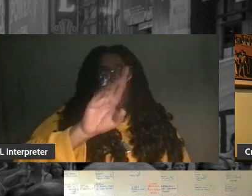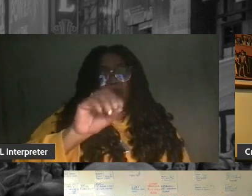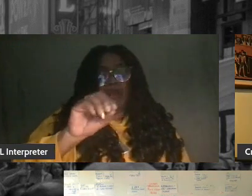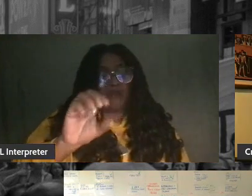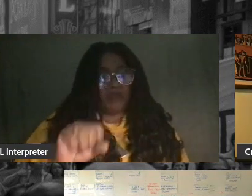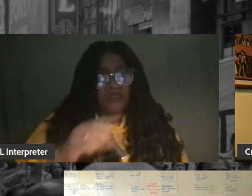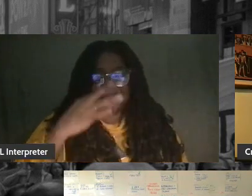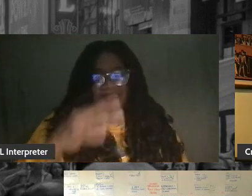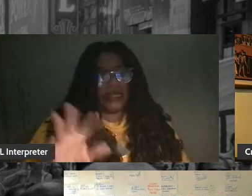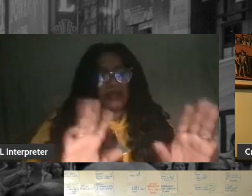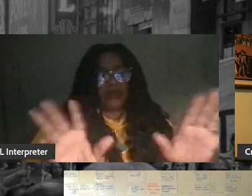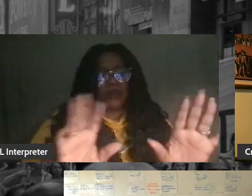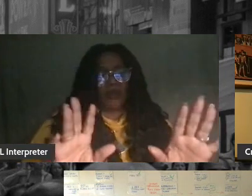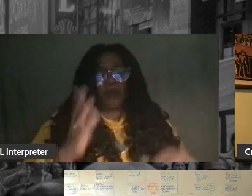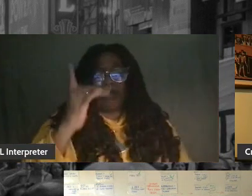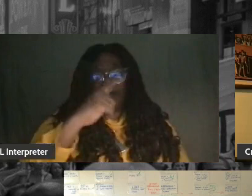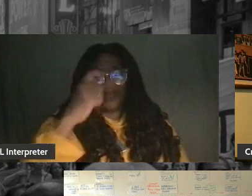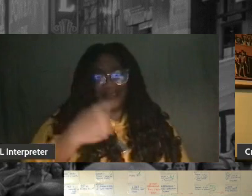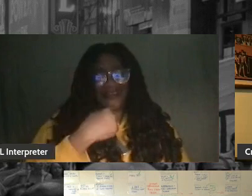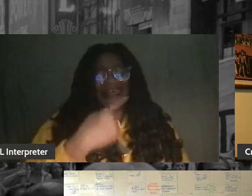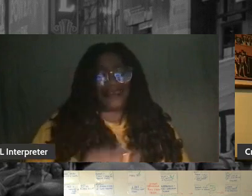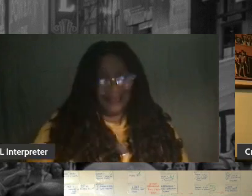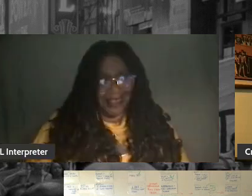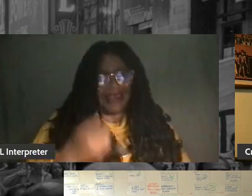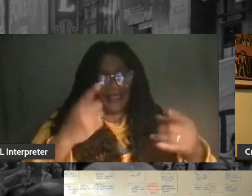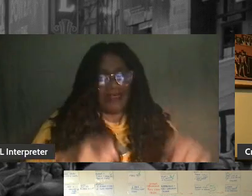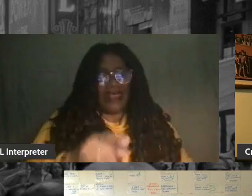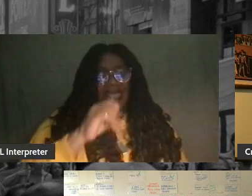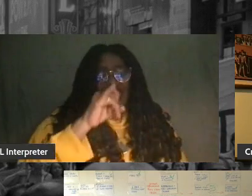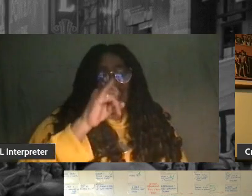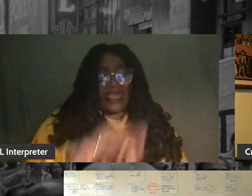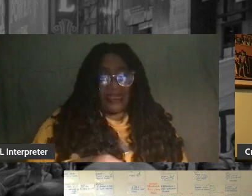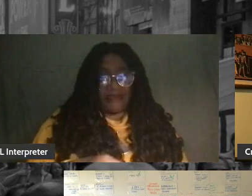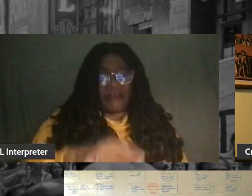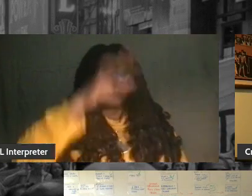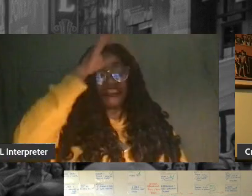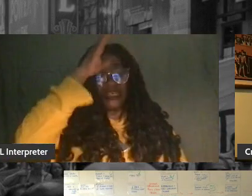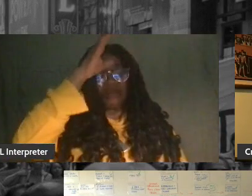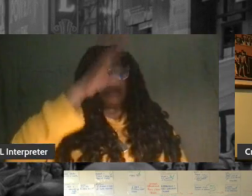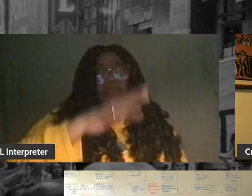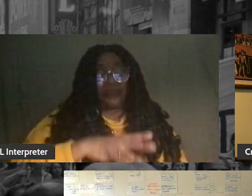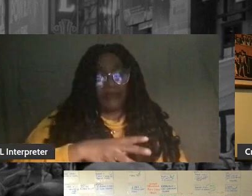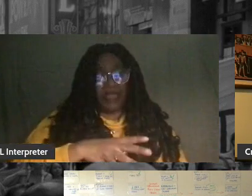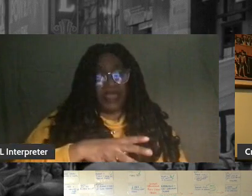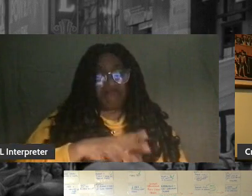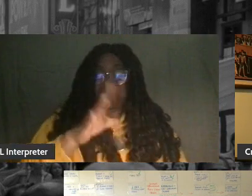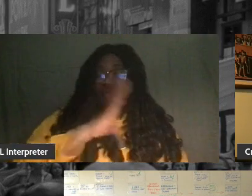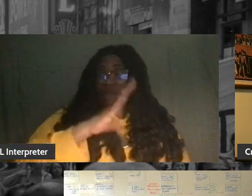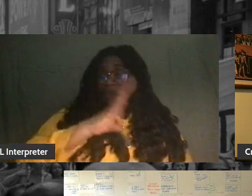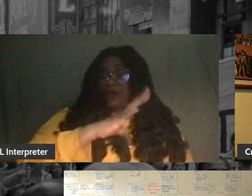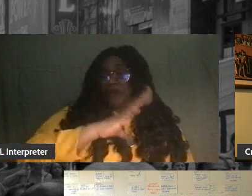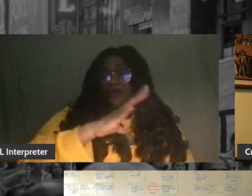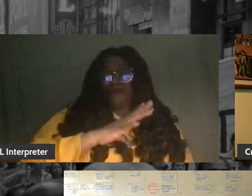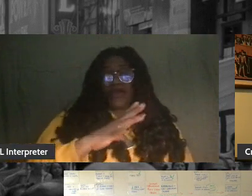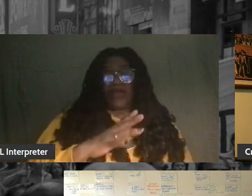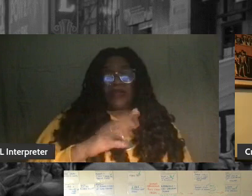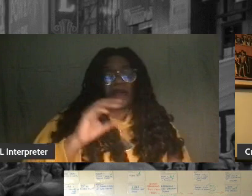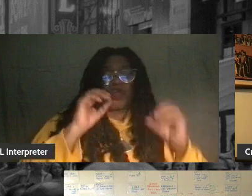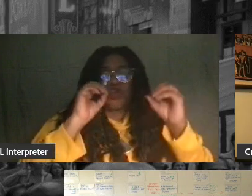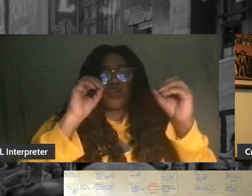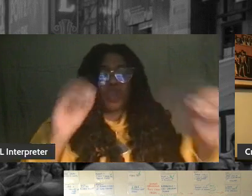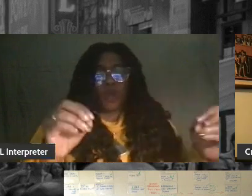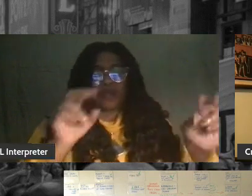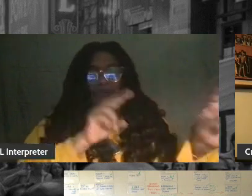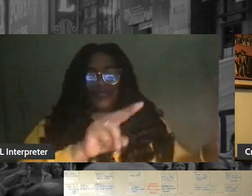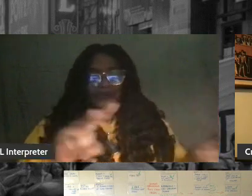because they said if she'd been a man, it would have been fine. But no one was going to